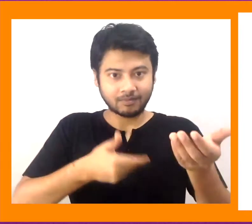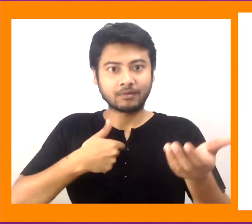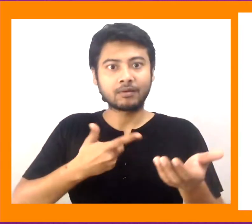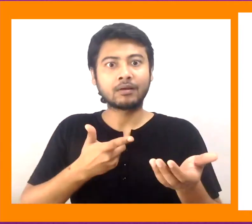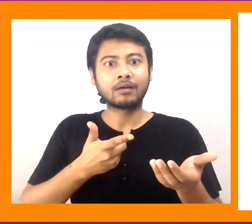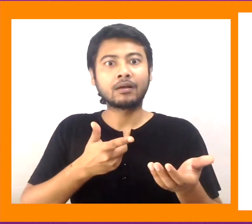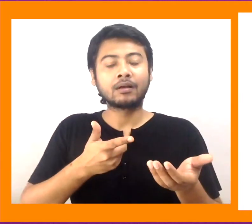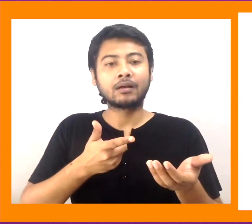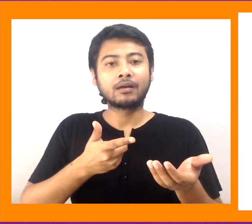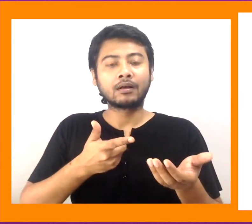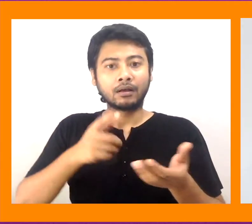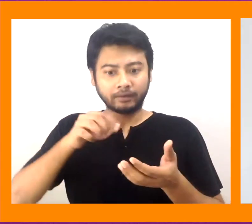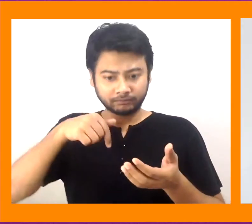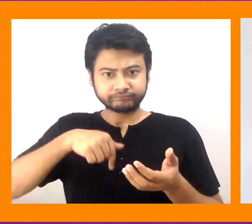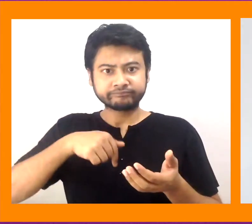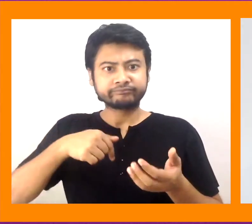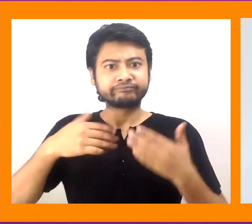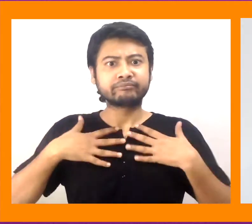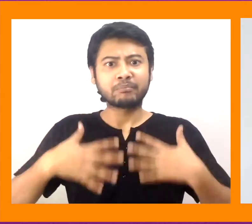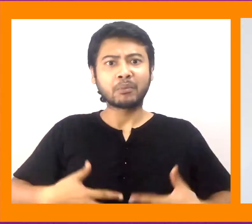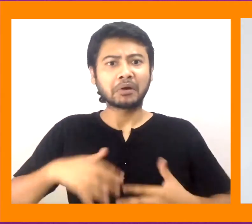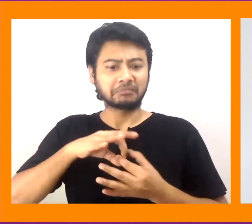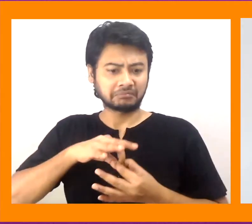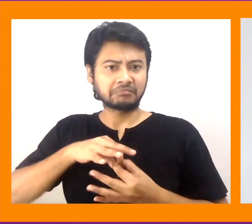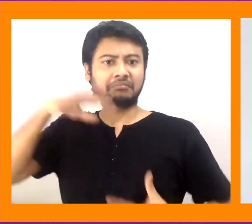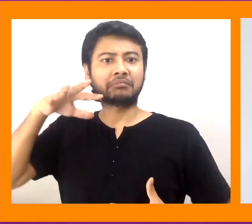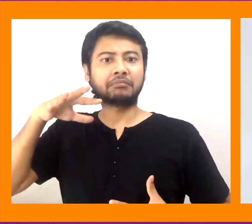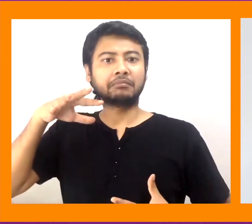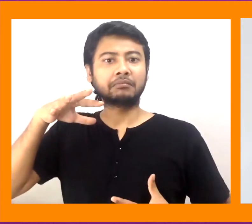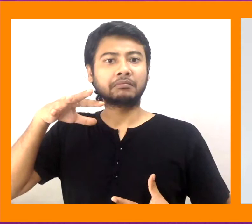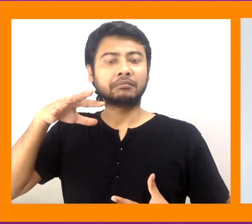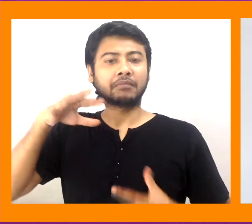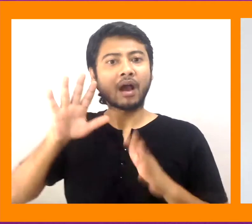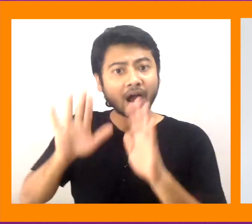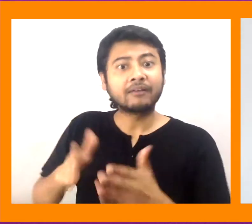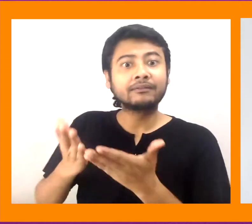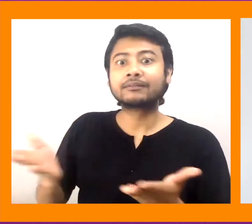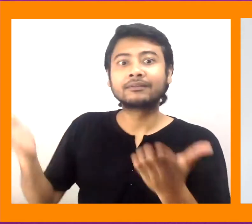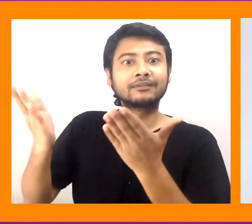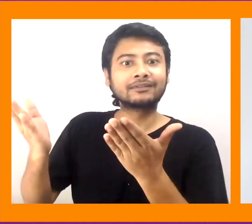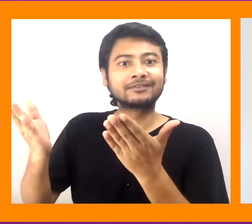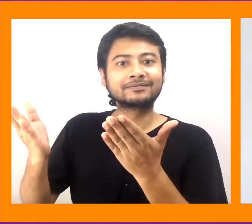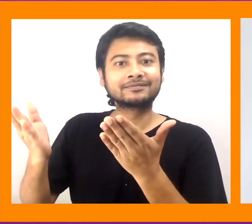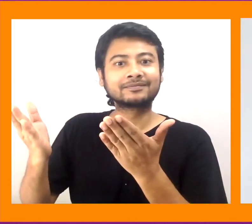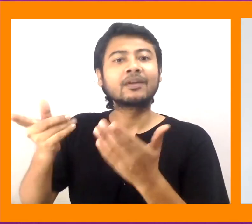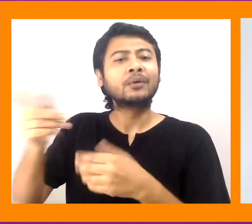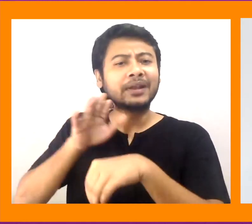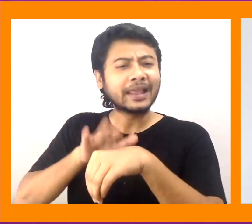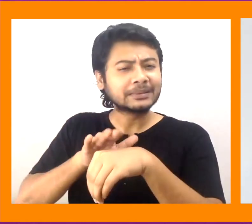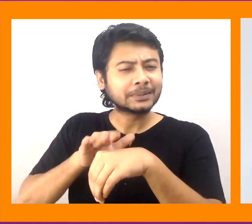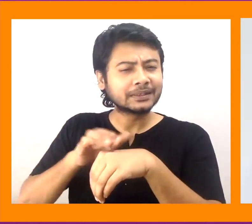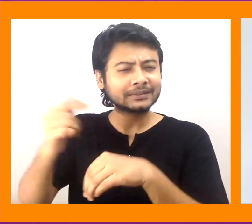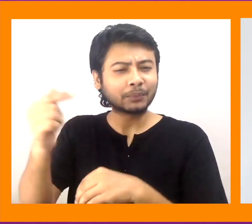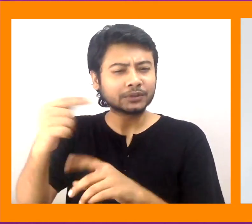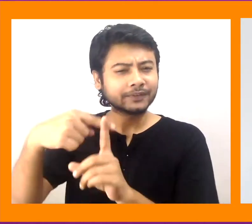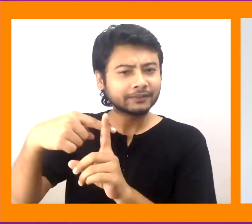sex characteristics. What are their lived experiences and how are they different from others whose gender identity is in alignment